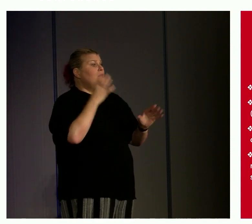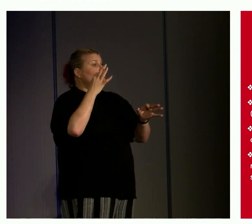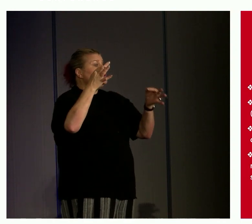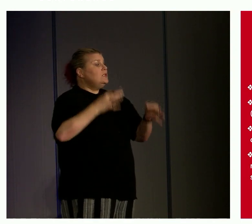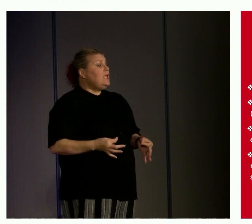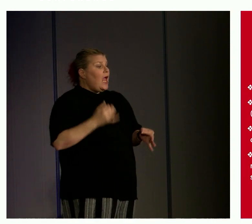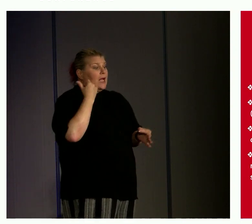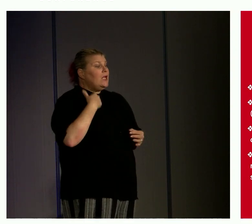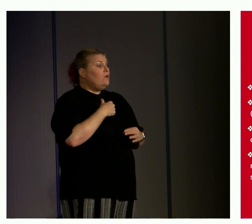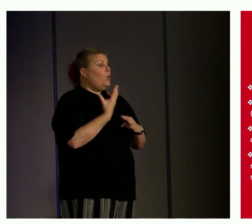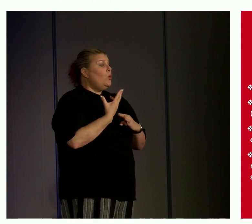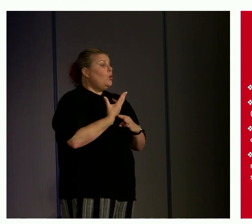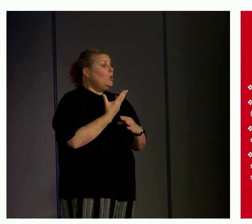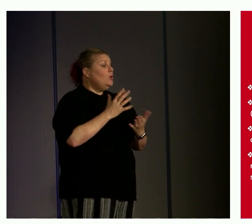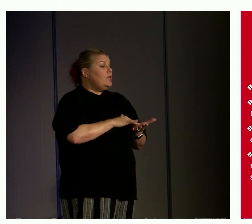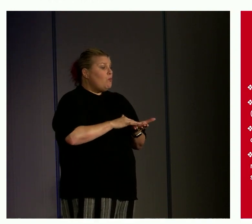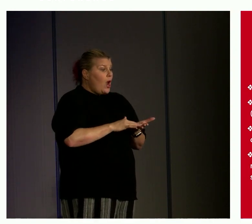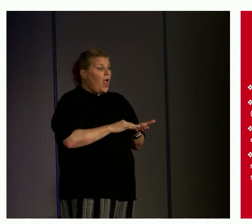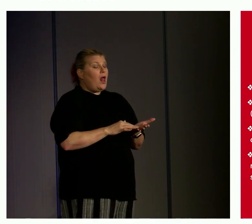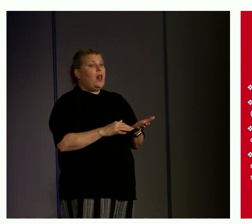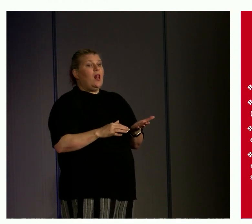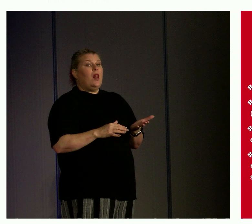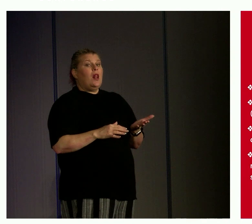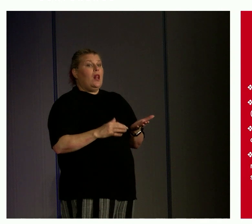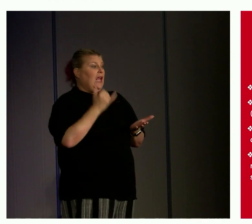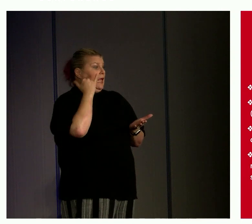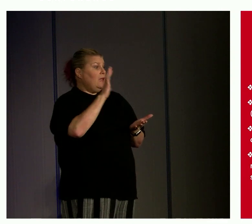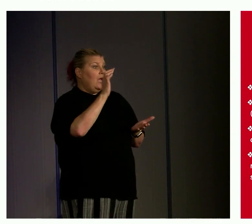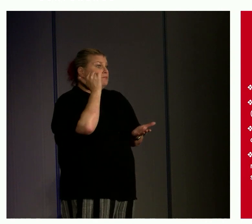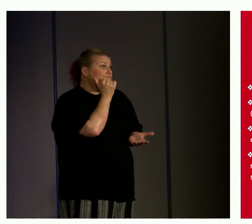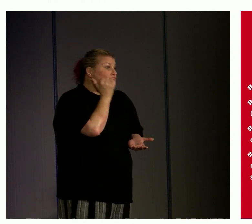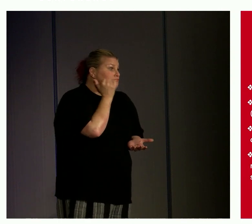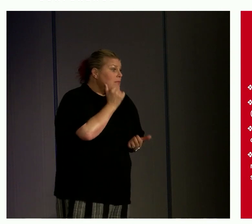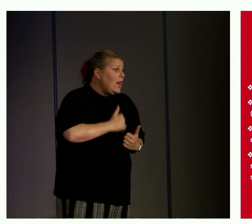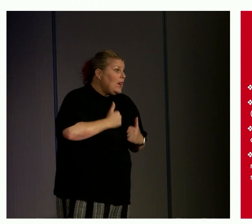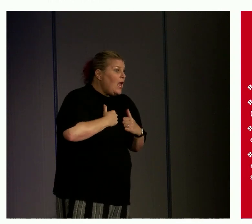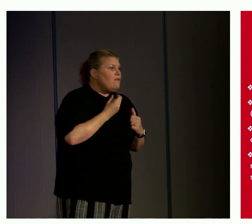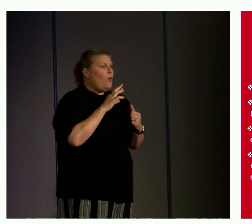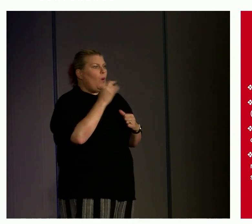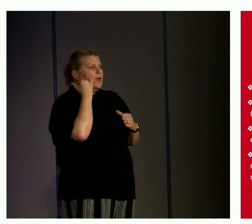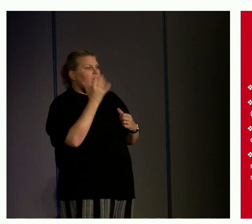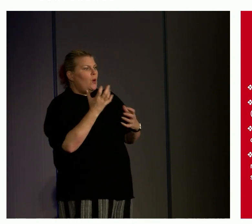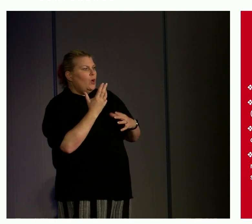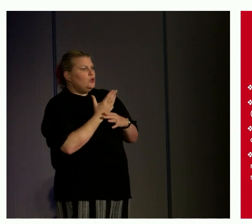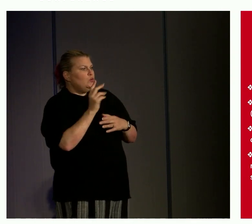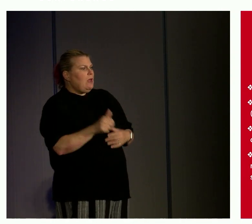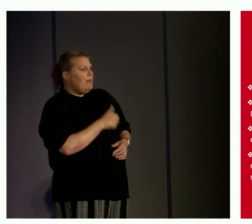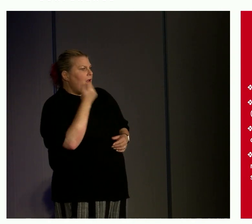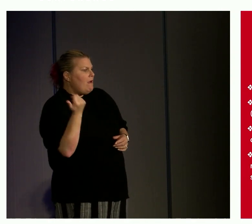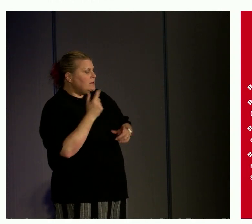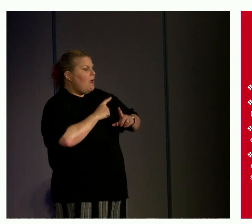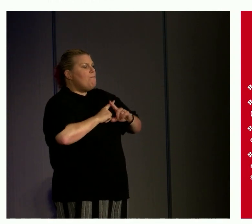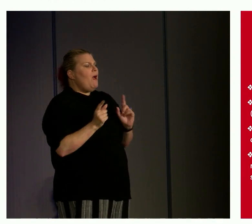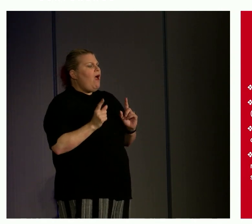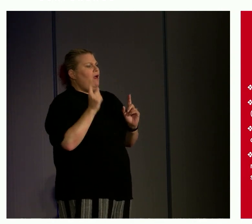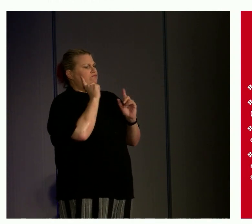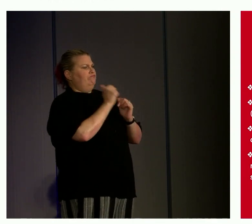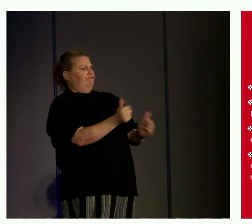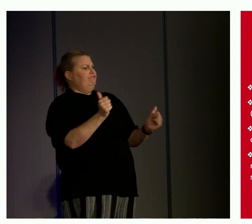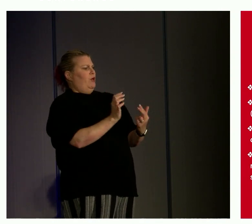they will use Braille in their daily life, or if they want to use something else, but at least to have the